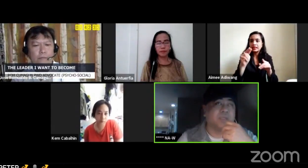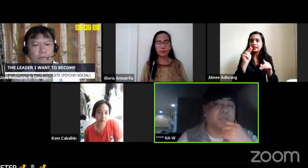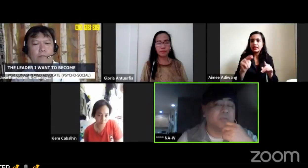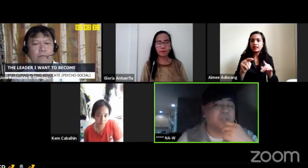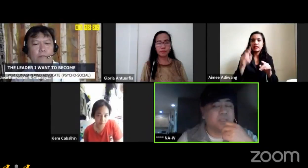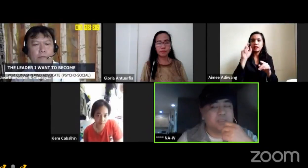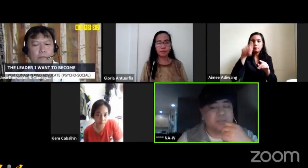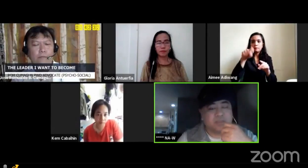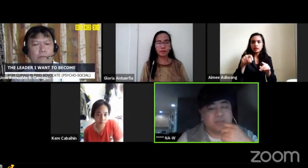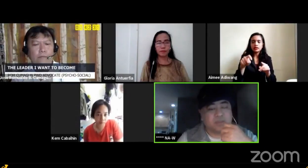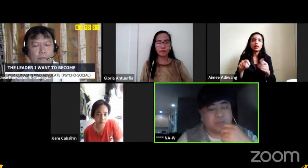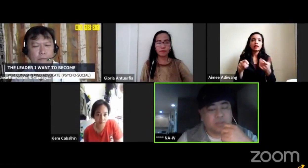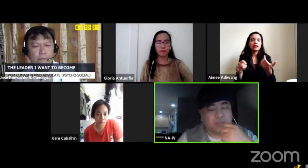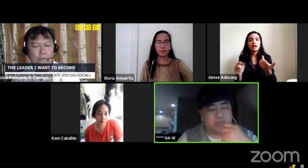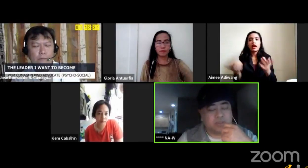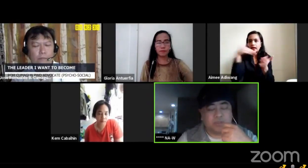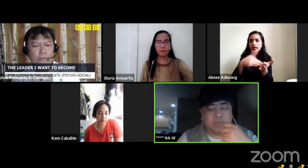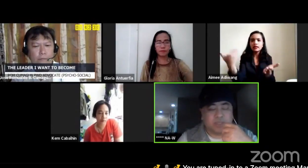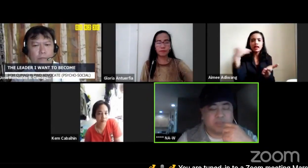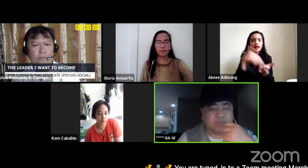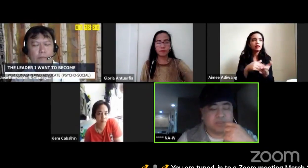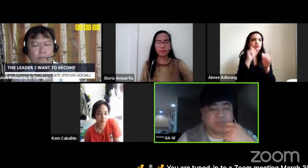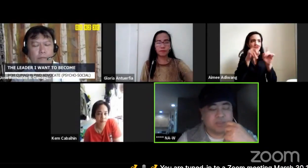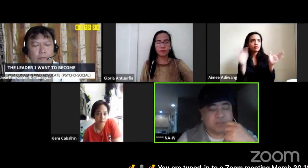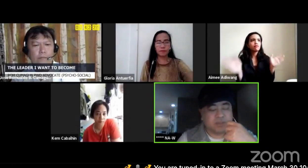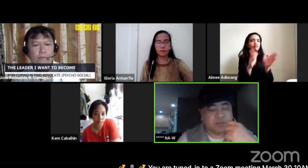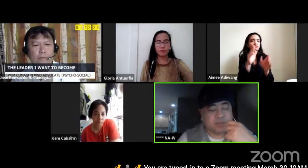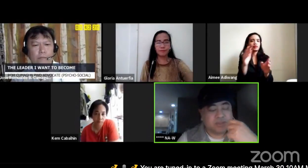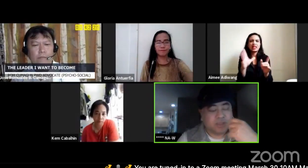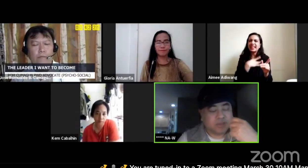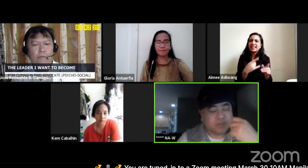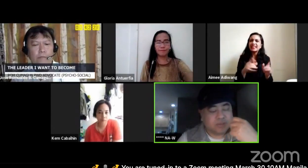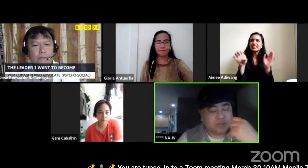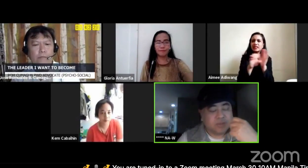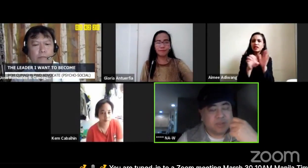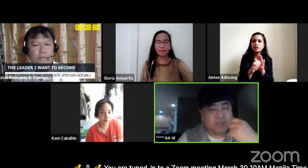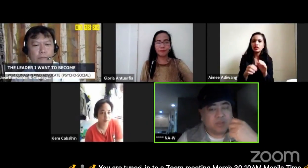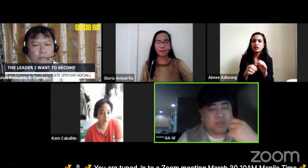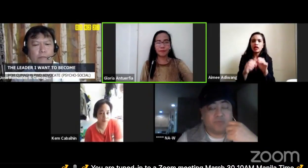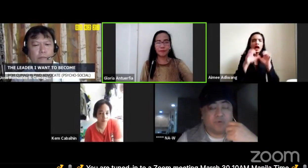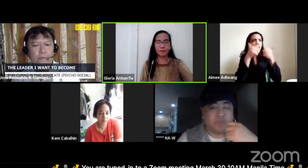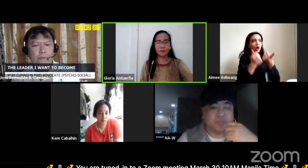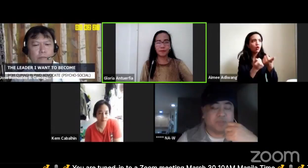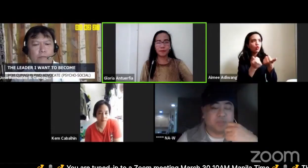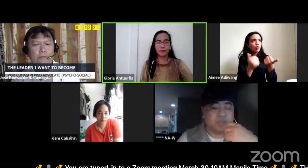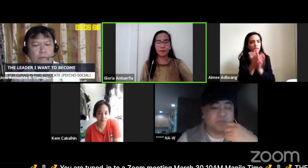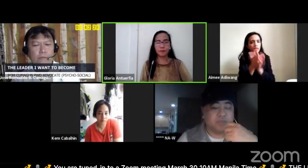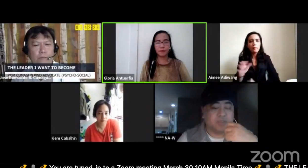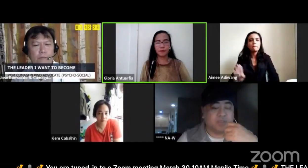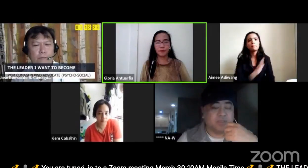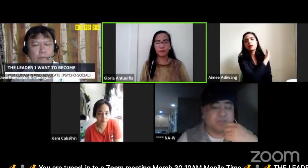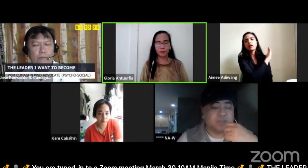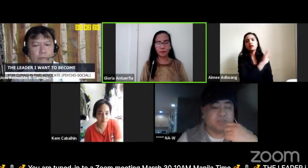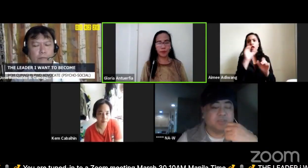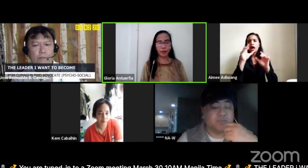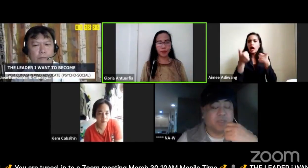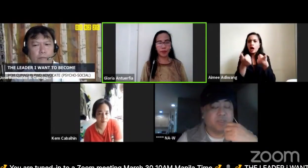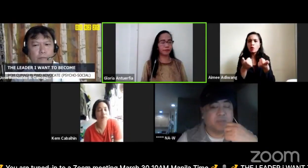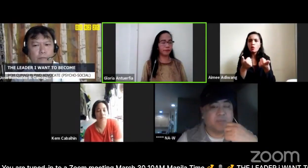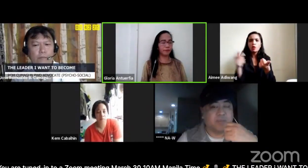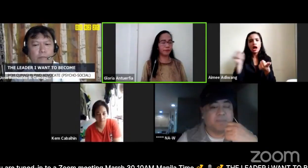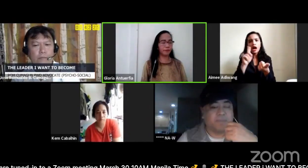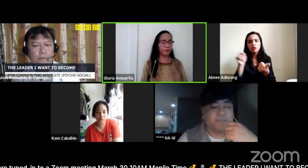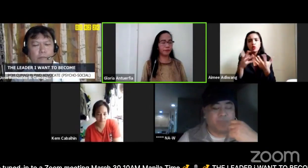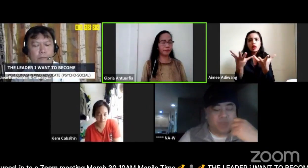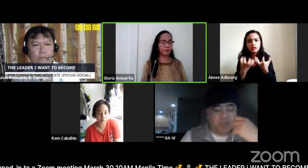his mettle. It will test his courage. It will test his desire, and of course, it will test his